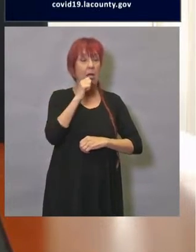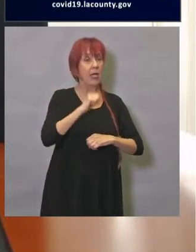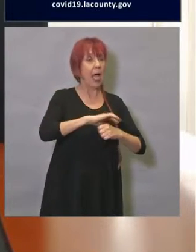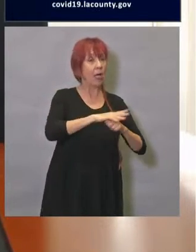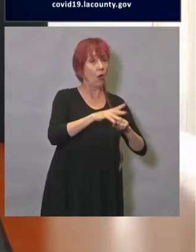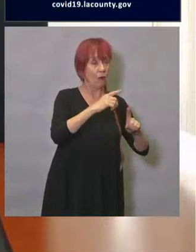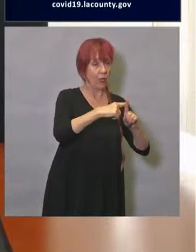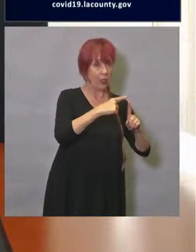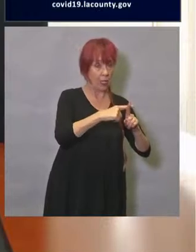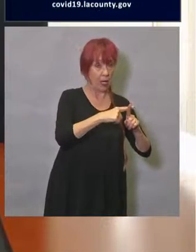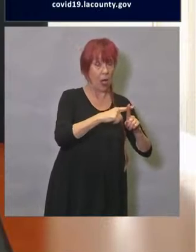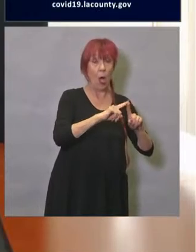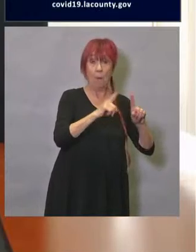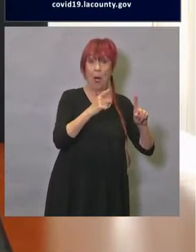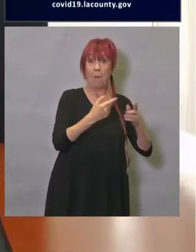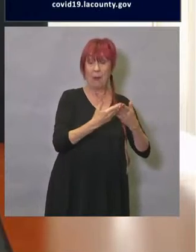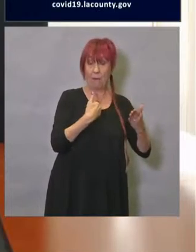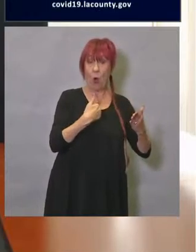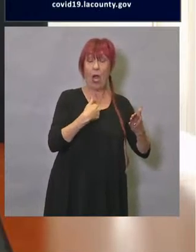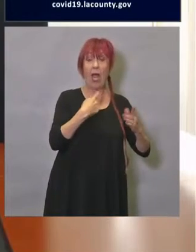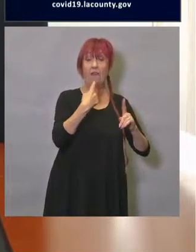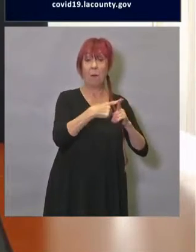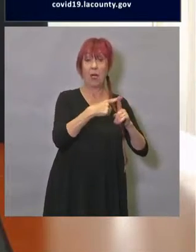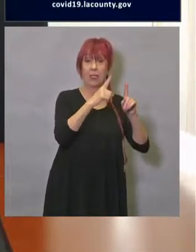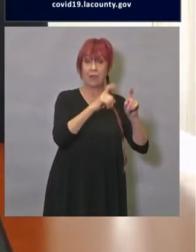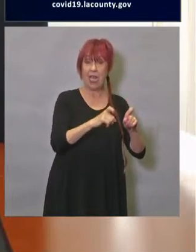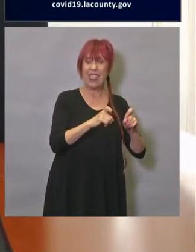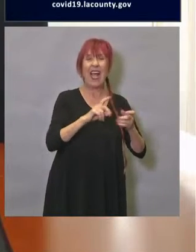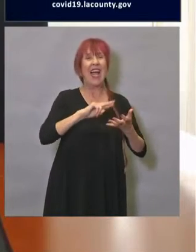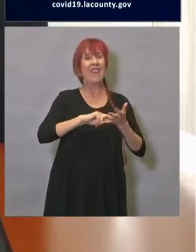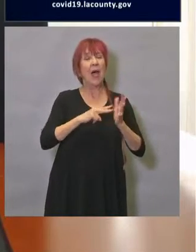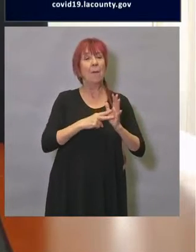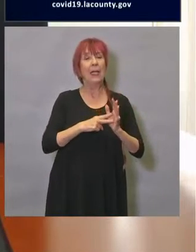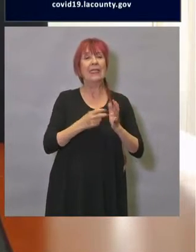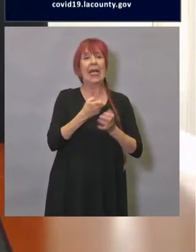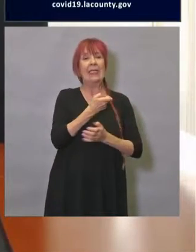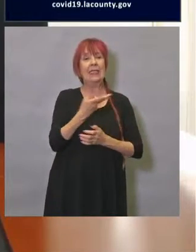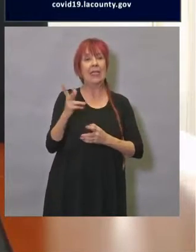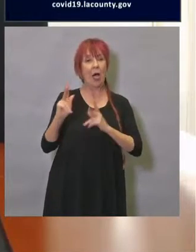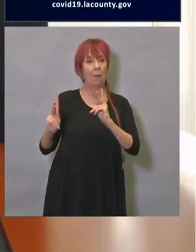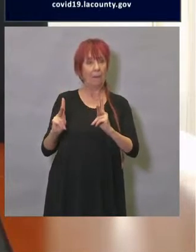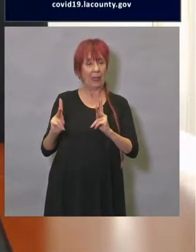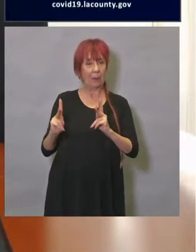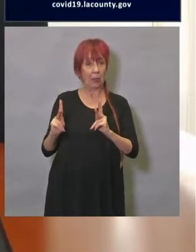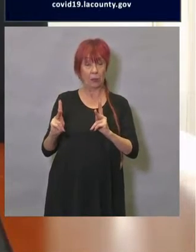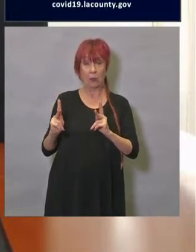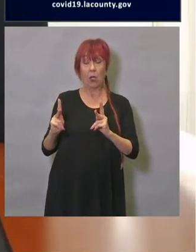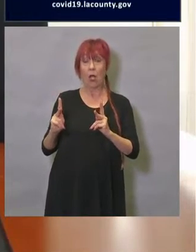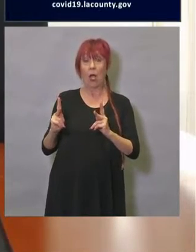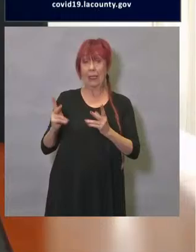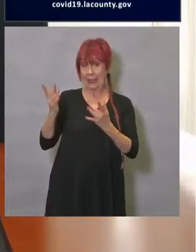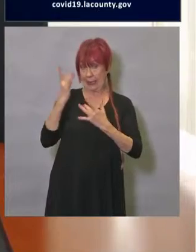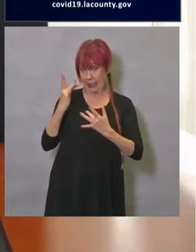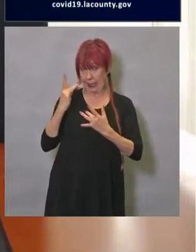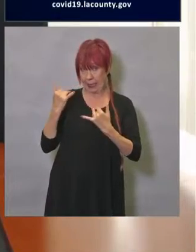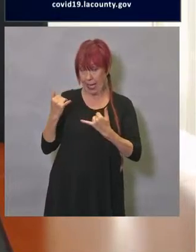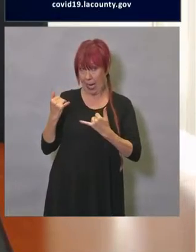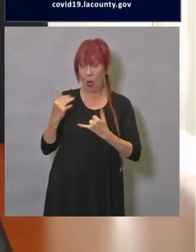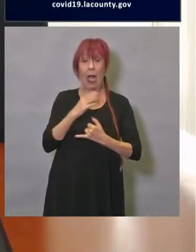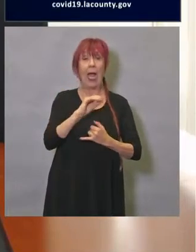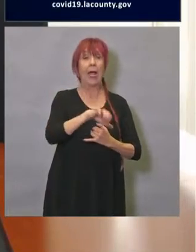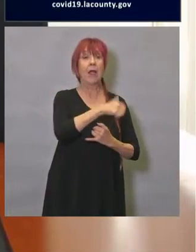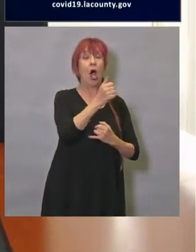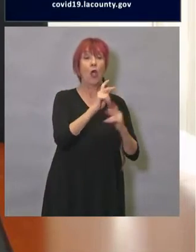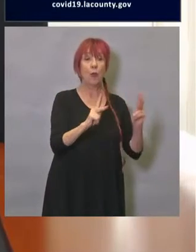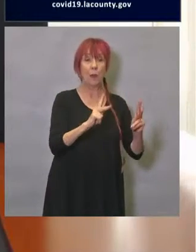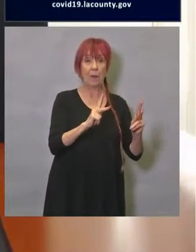COVID-19 PCR tests in the past, though. This includes some people with current infection, as well as other people who